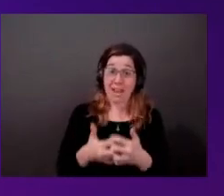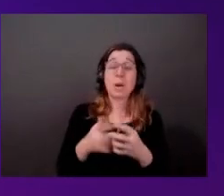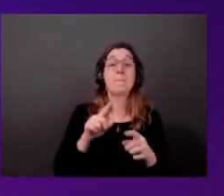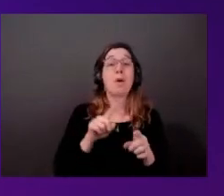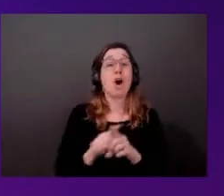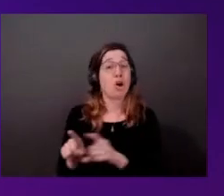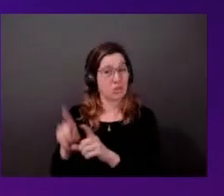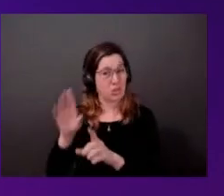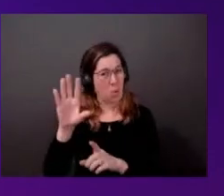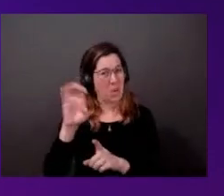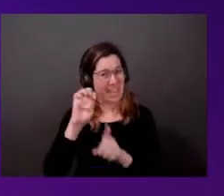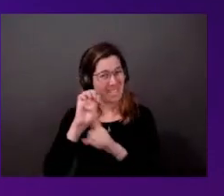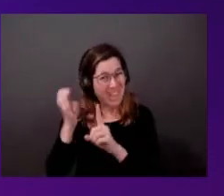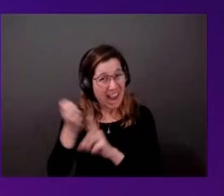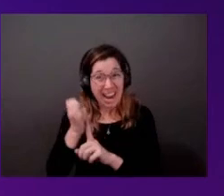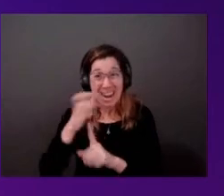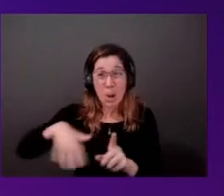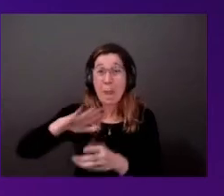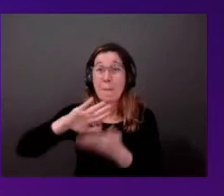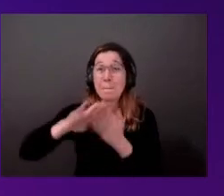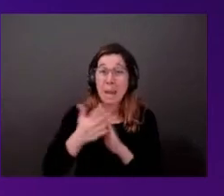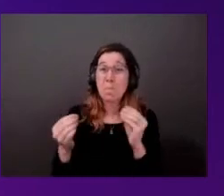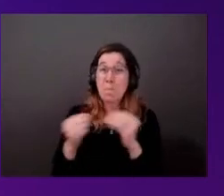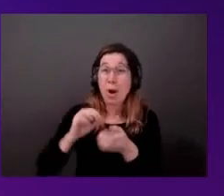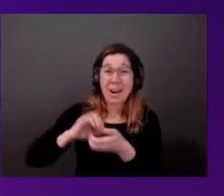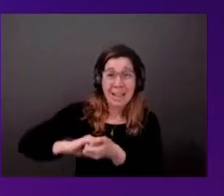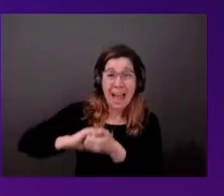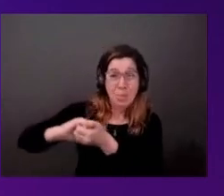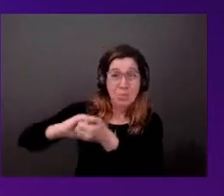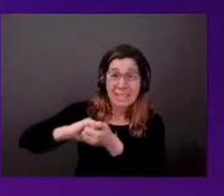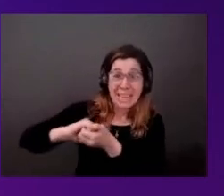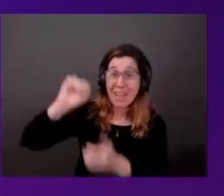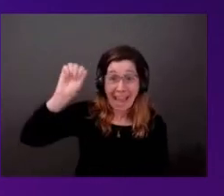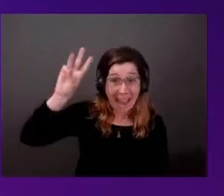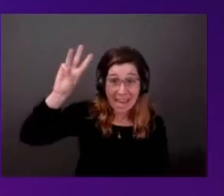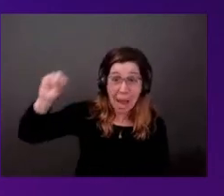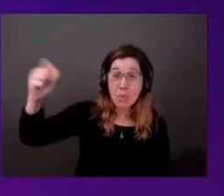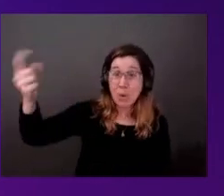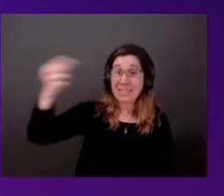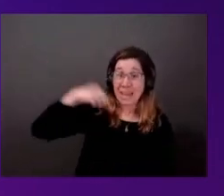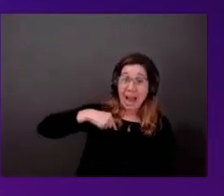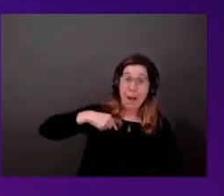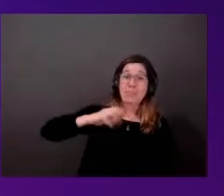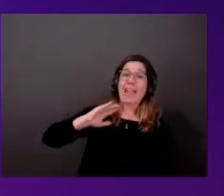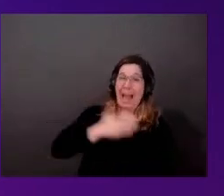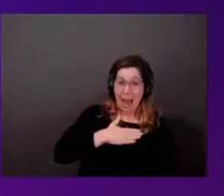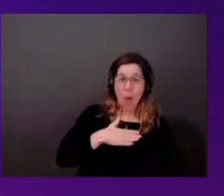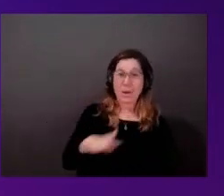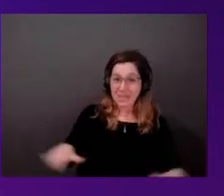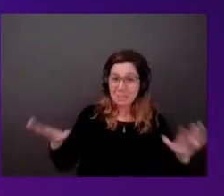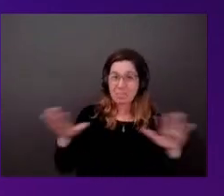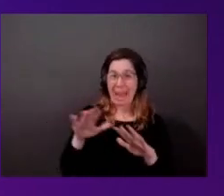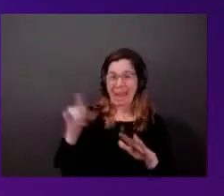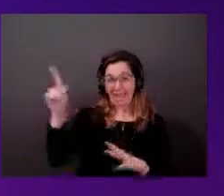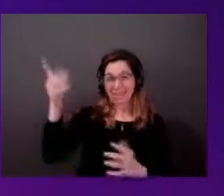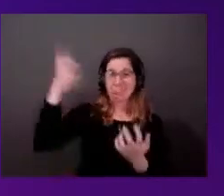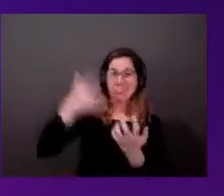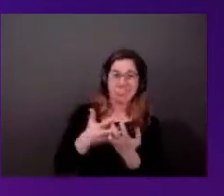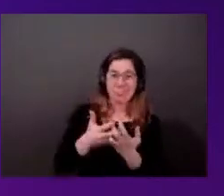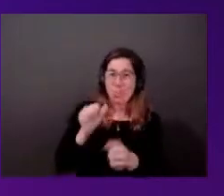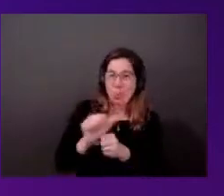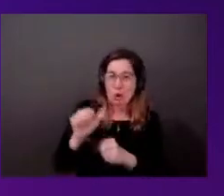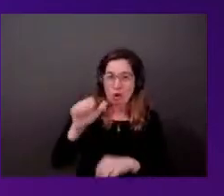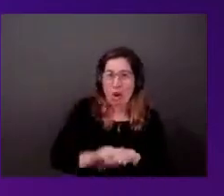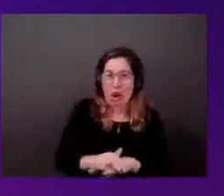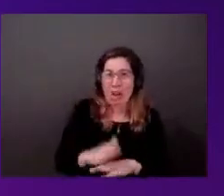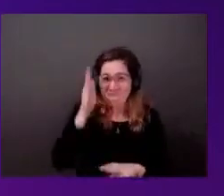very collaborative, and AWS is very willing to come into our lab space and work on future innovations tailored to our use cases. It's really